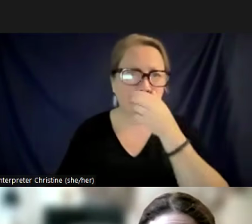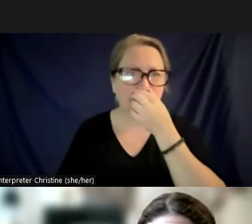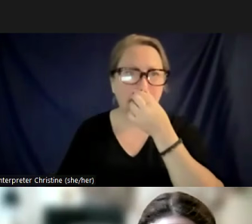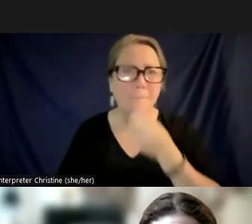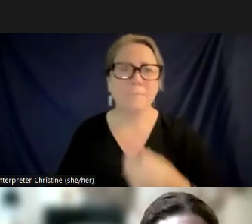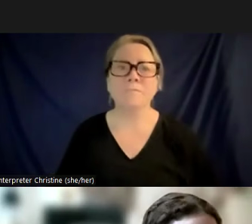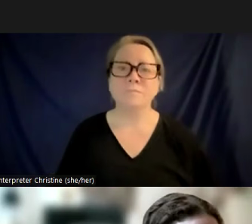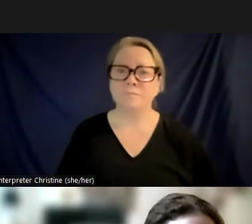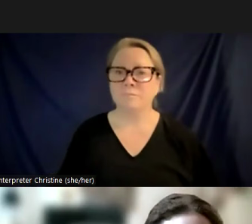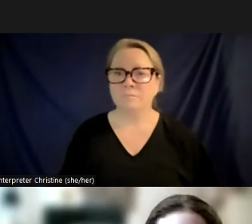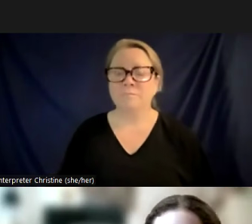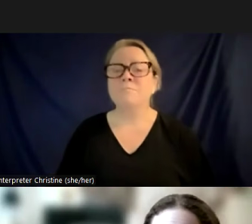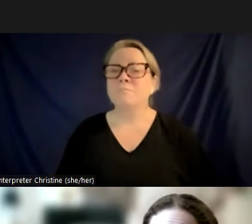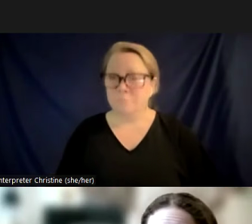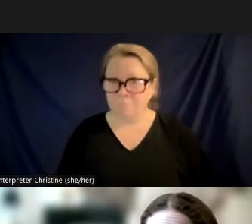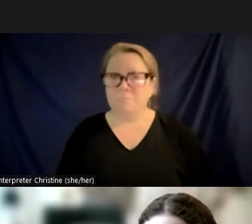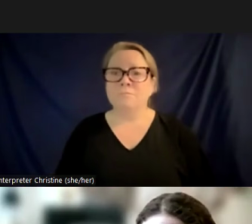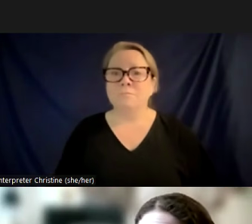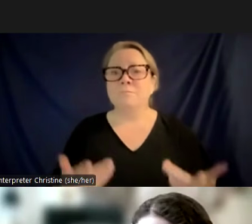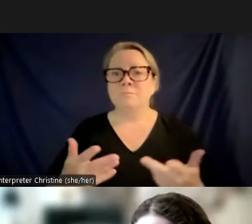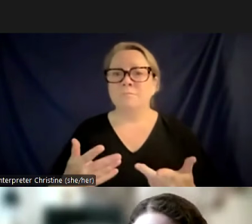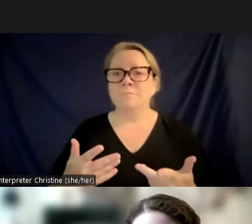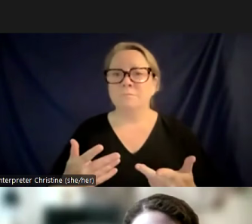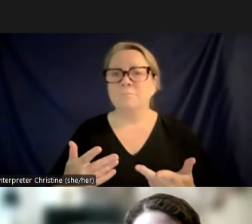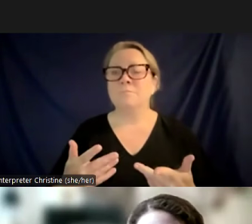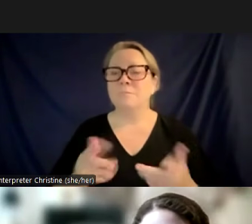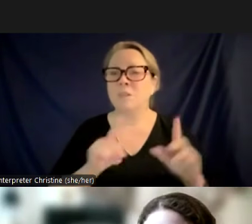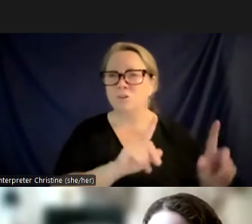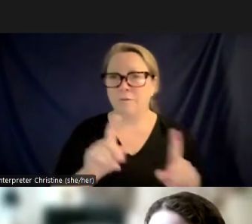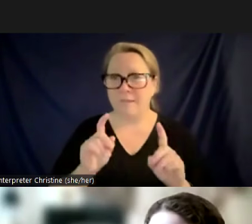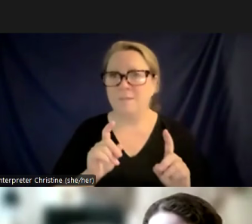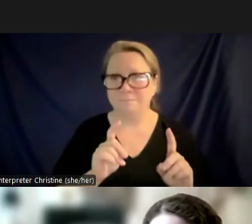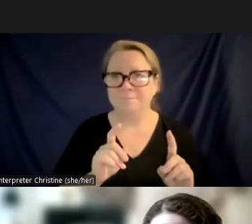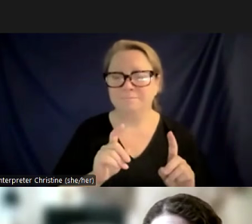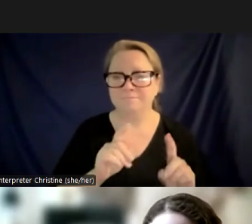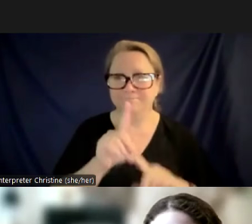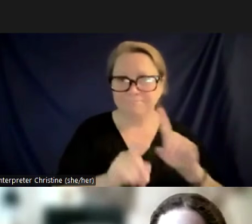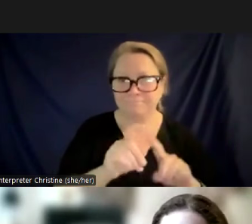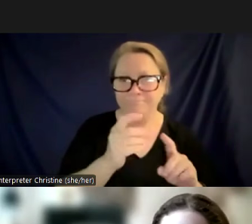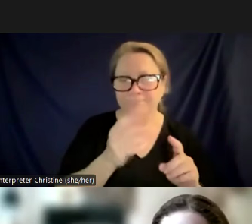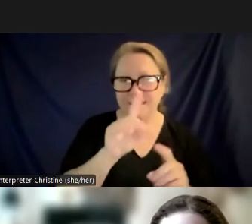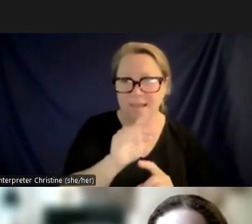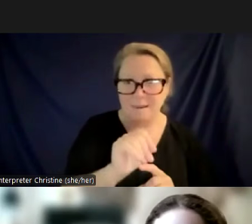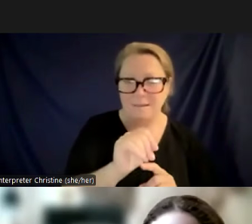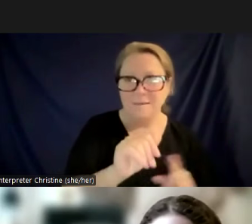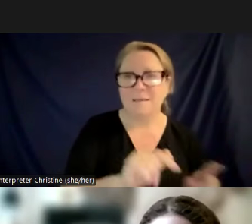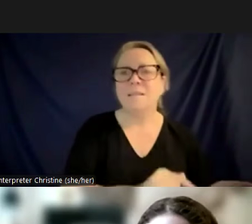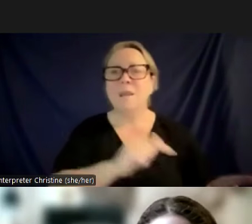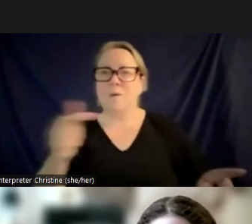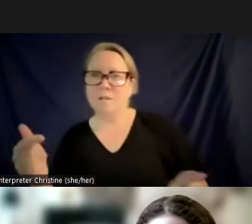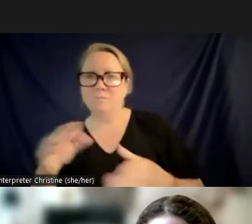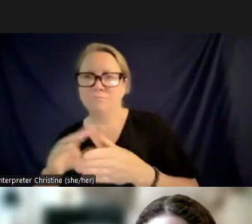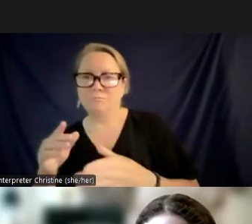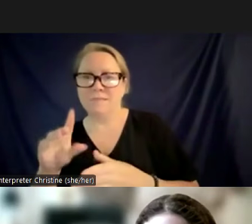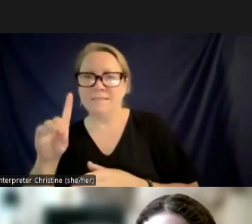So I'll start by sharing some quantitative or survey data, and then for each finding, I'll pass it to Davina, who will share the